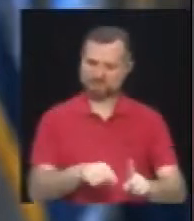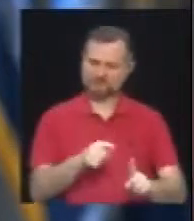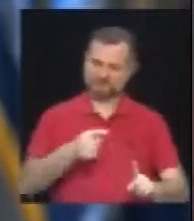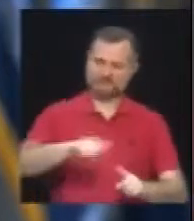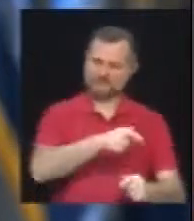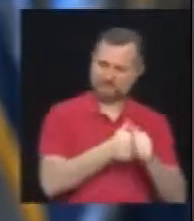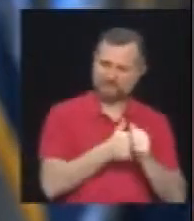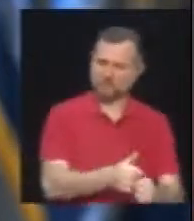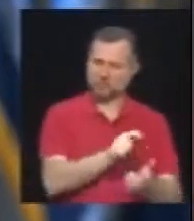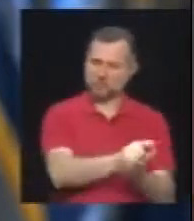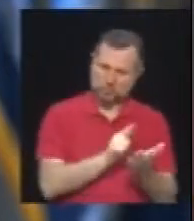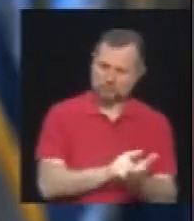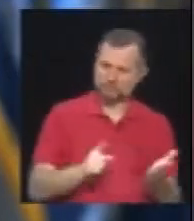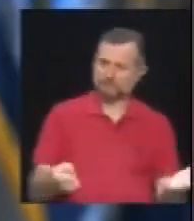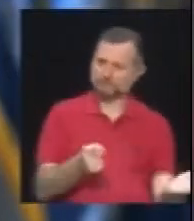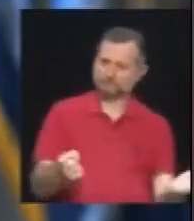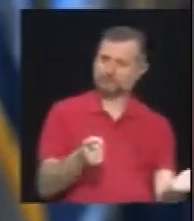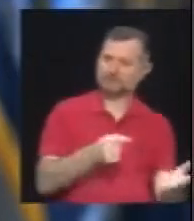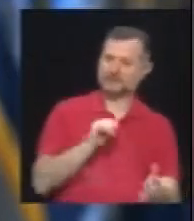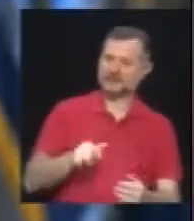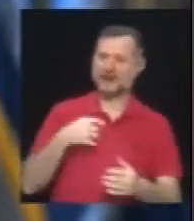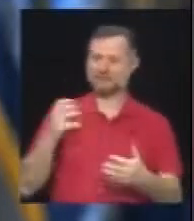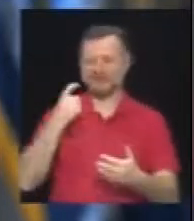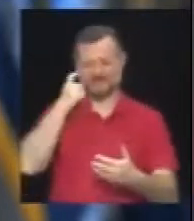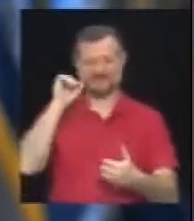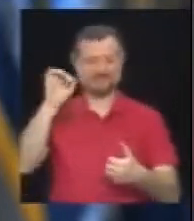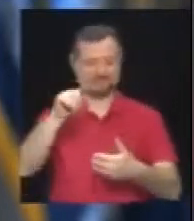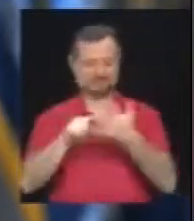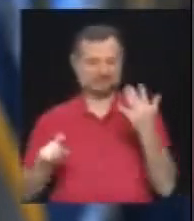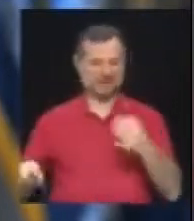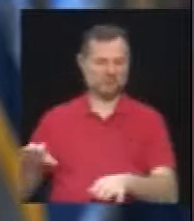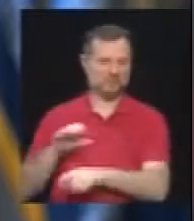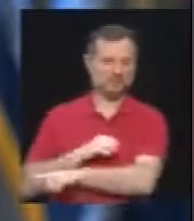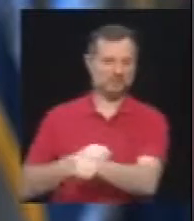But we must take these actions. Let us remember,